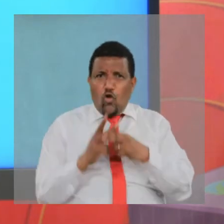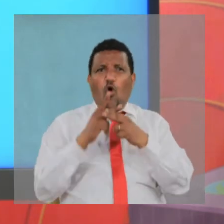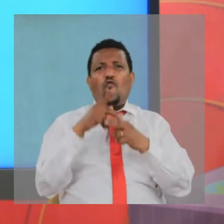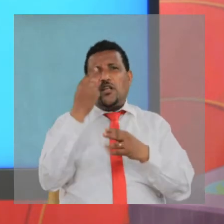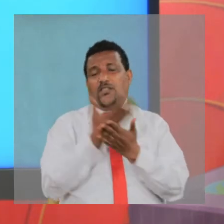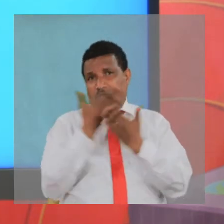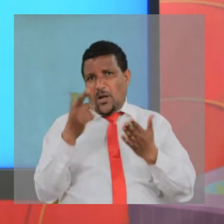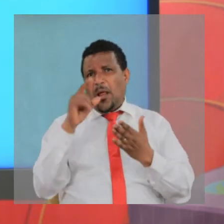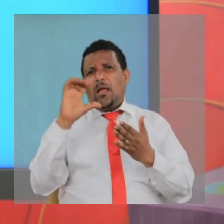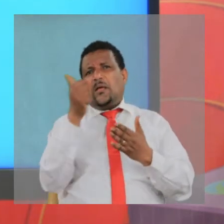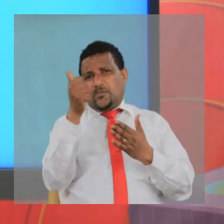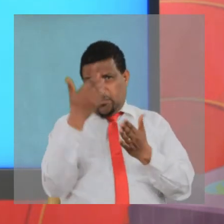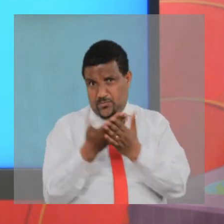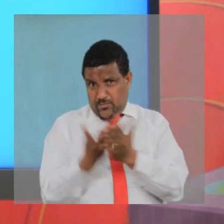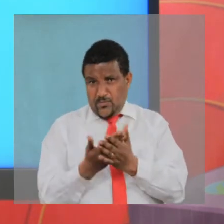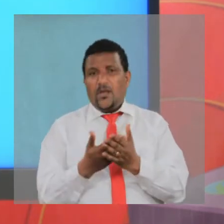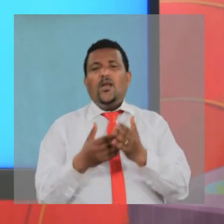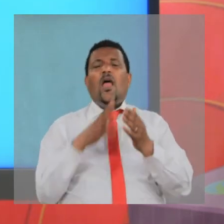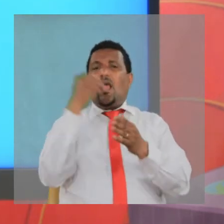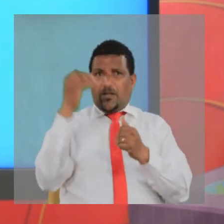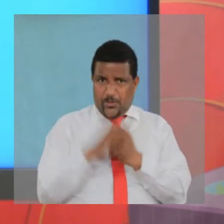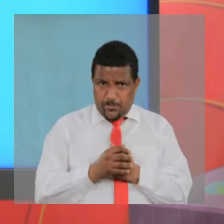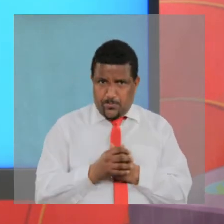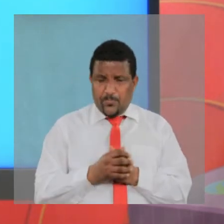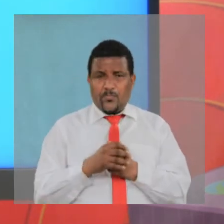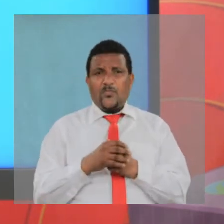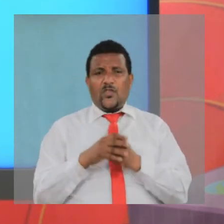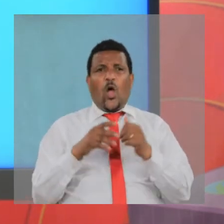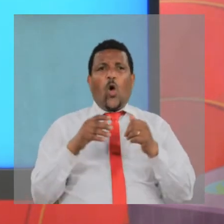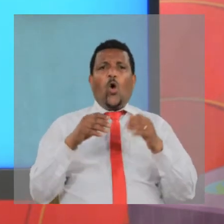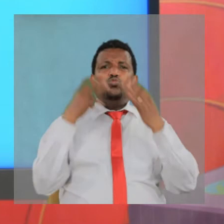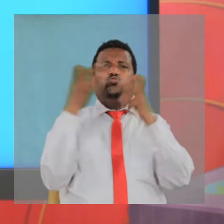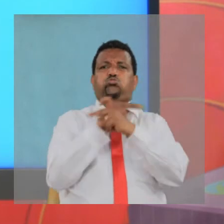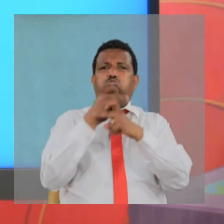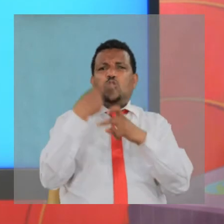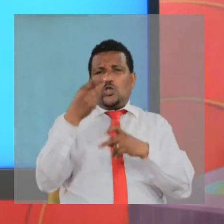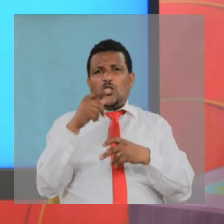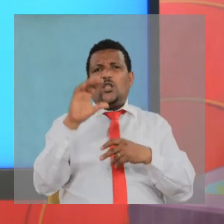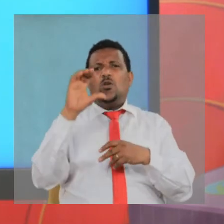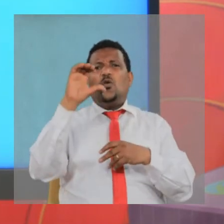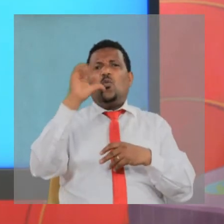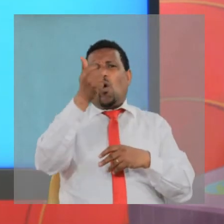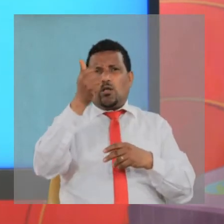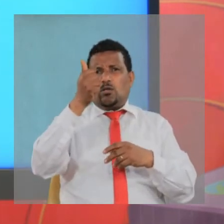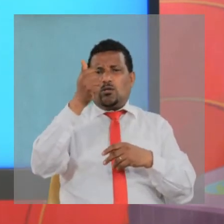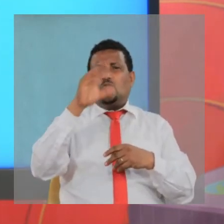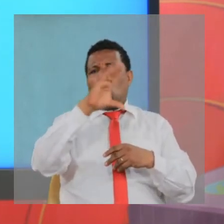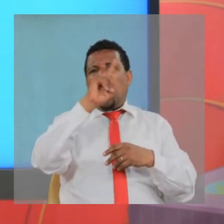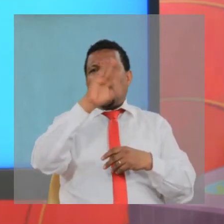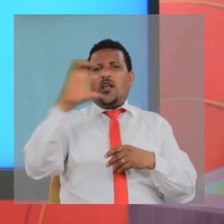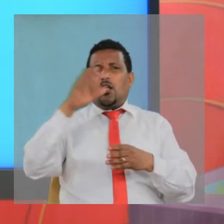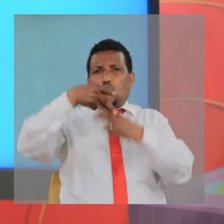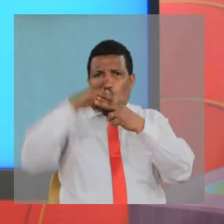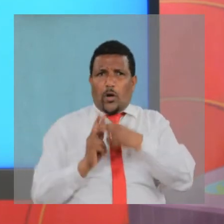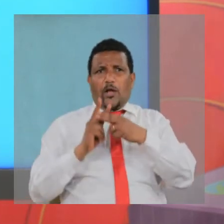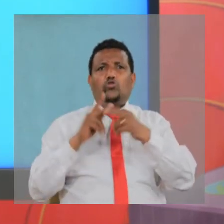something is per 10 and the firm sells 100 kilogram, then the total revenue will